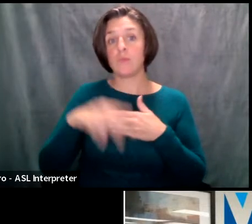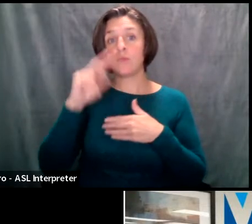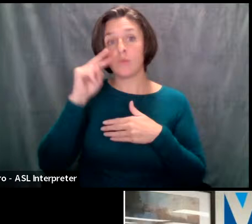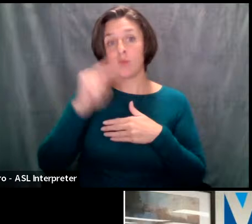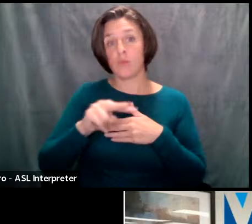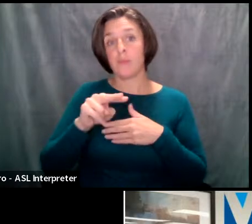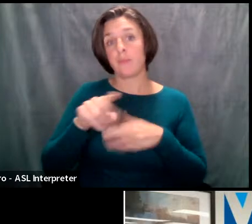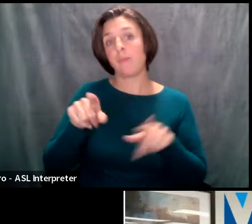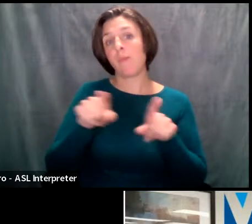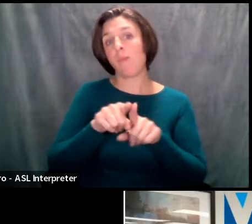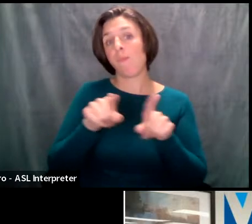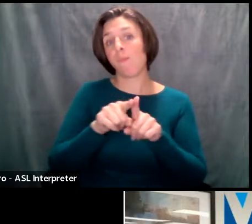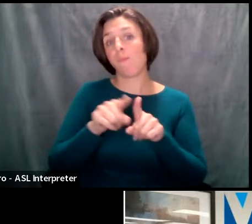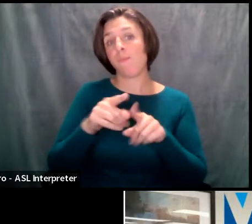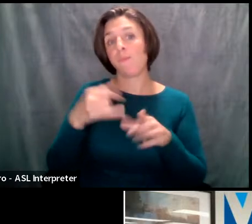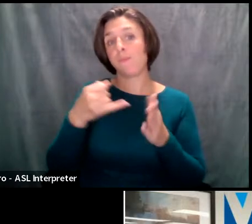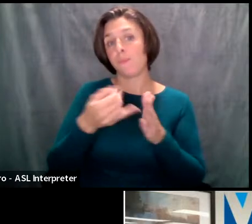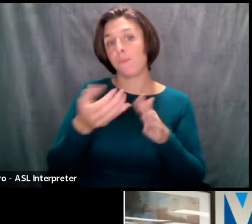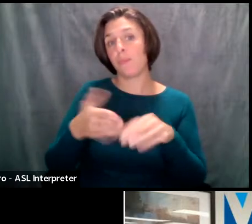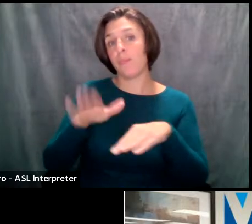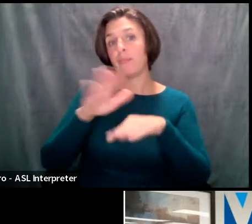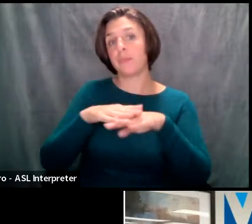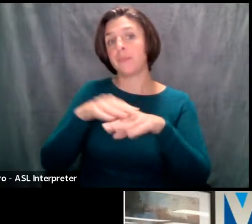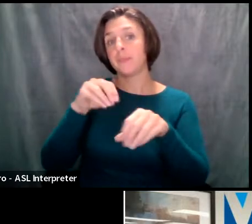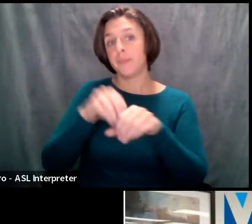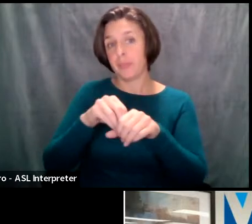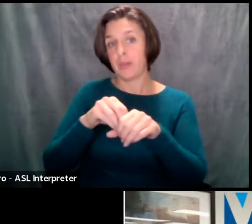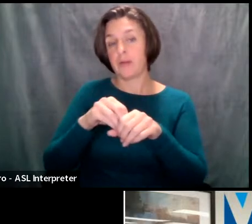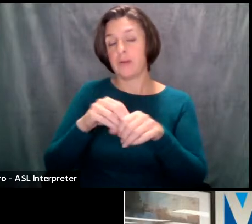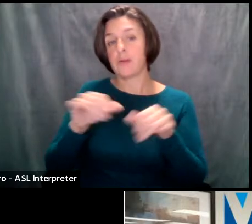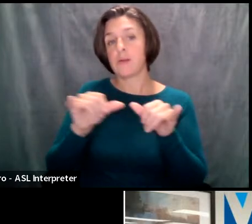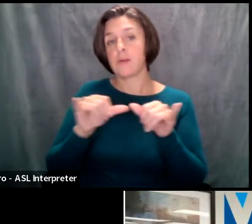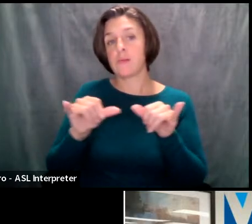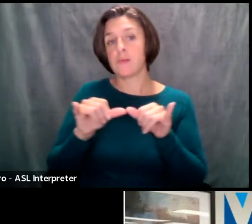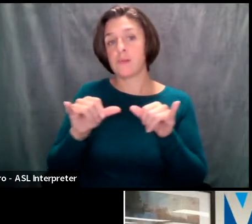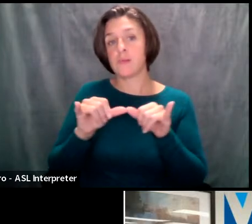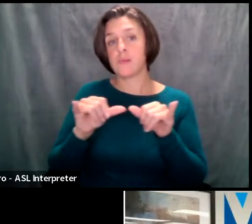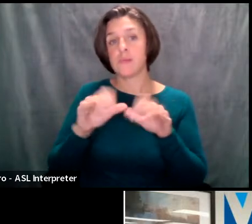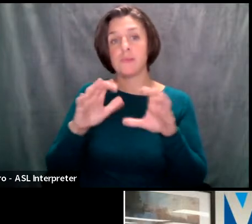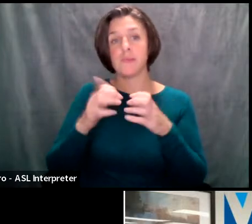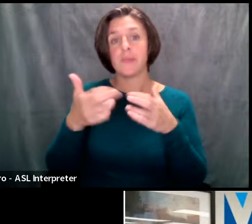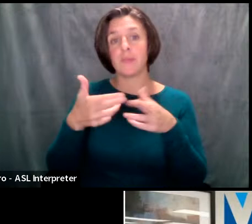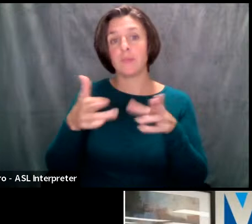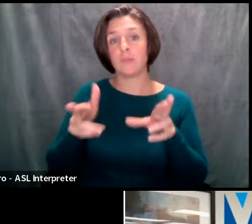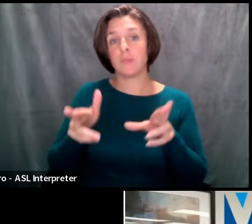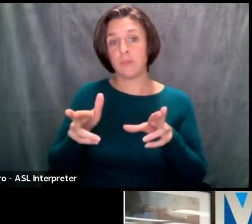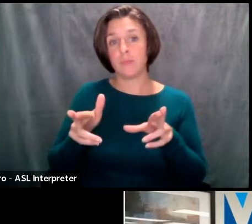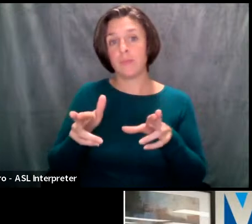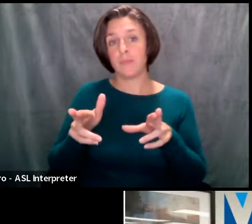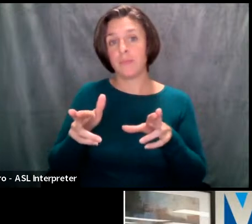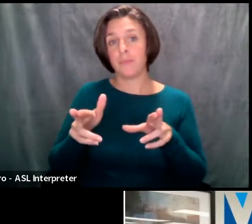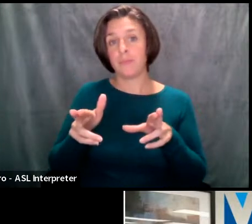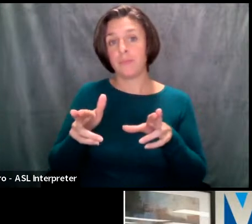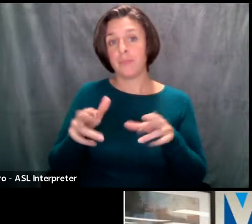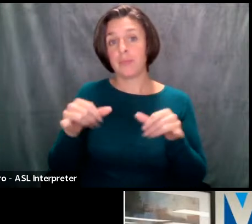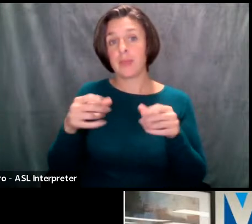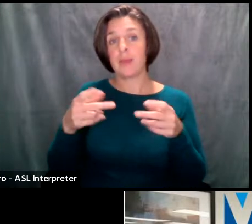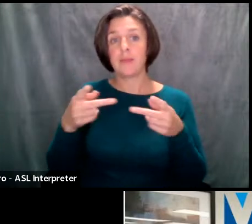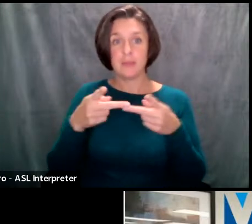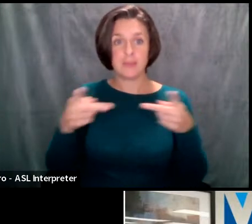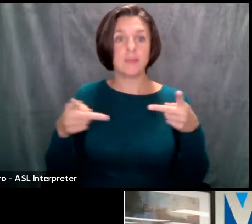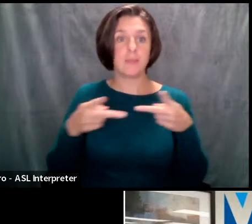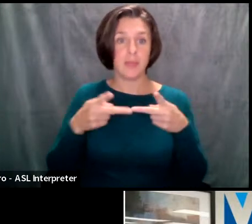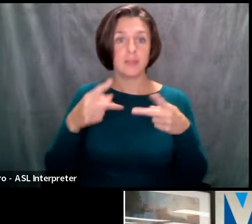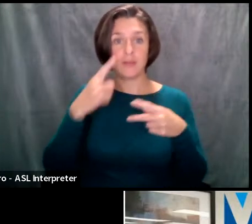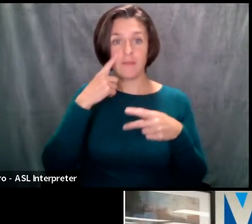as it increasing in size. The classrooms, a space for